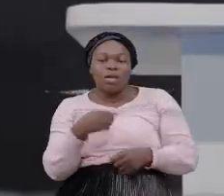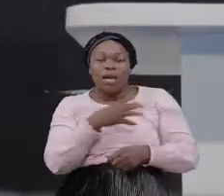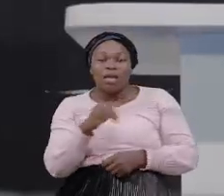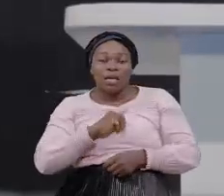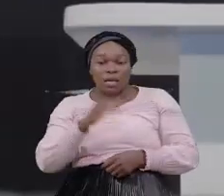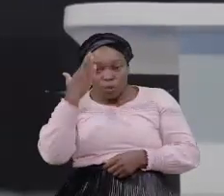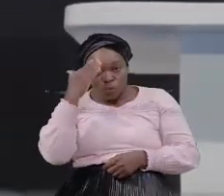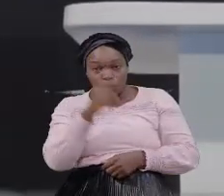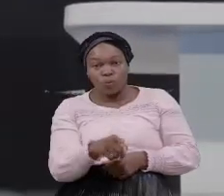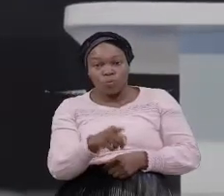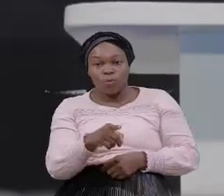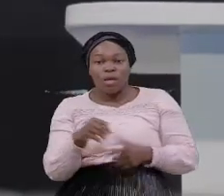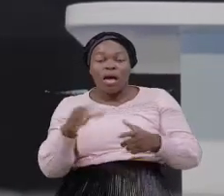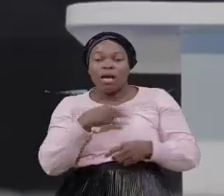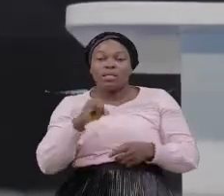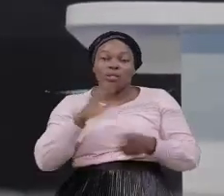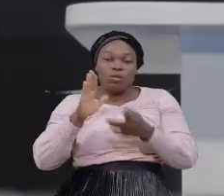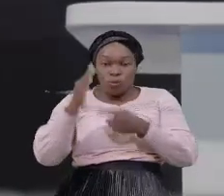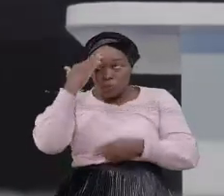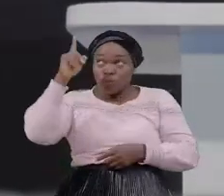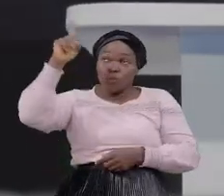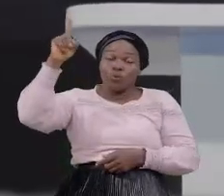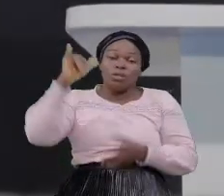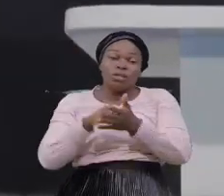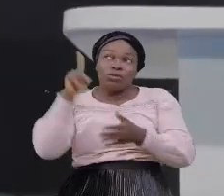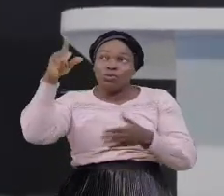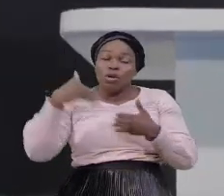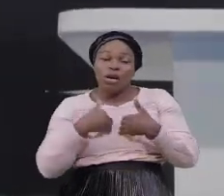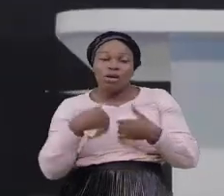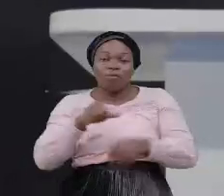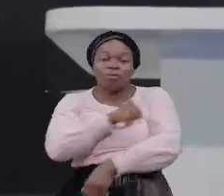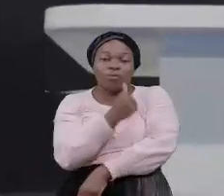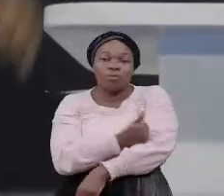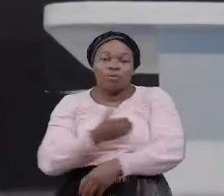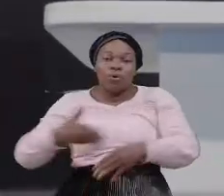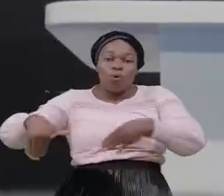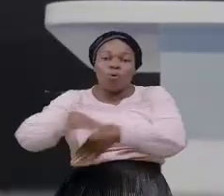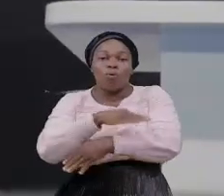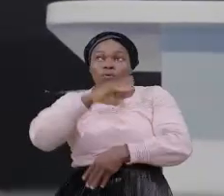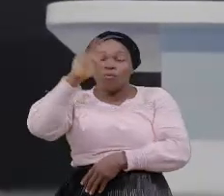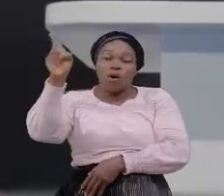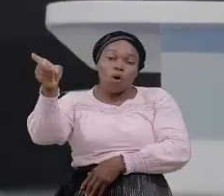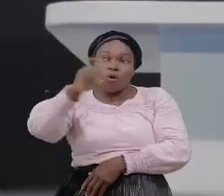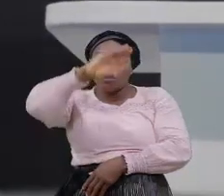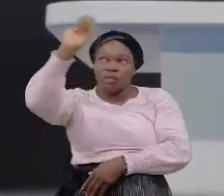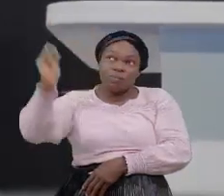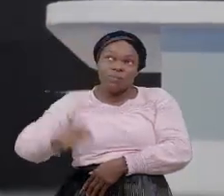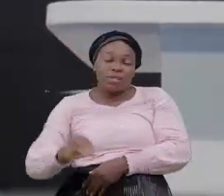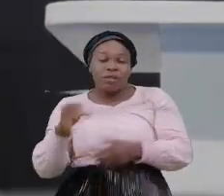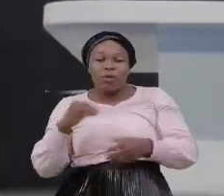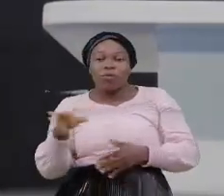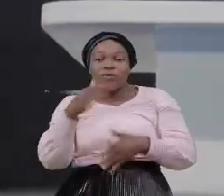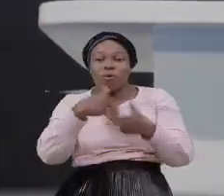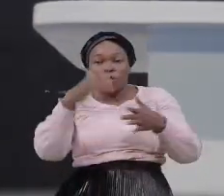You have authority over 100% of all the sicknesses on earth.